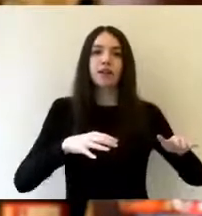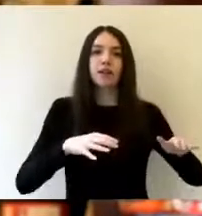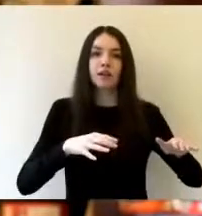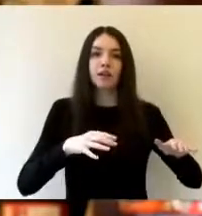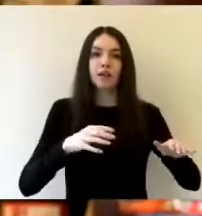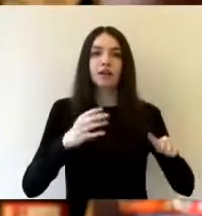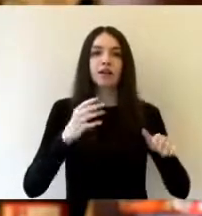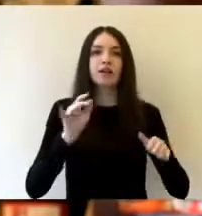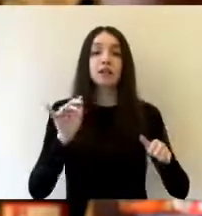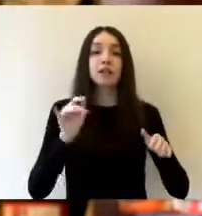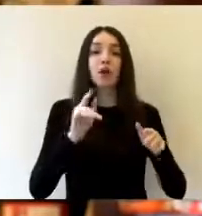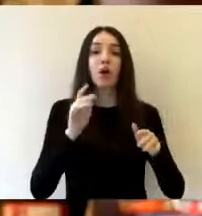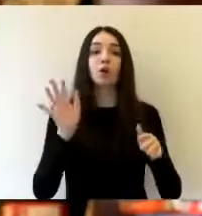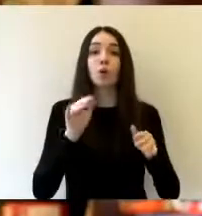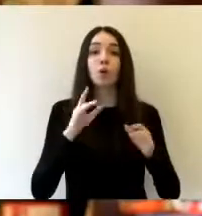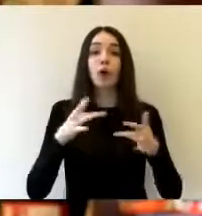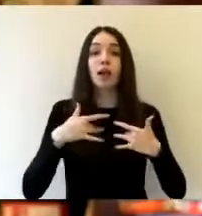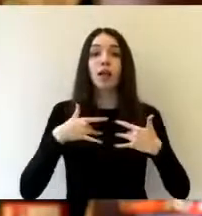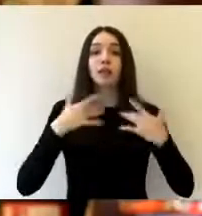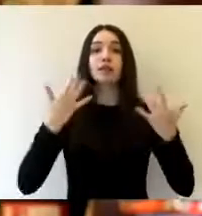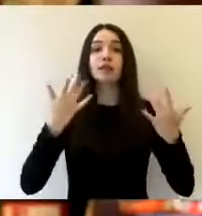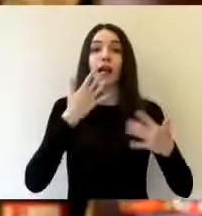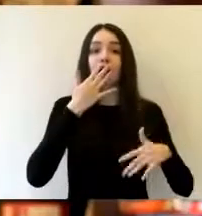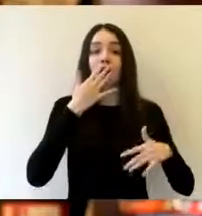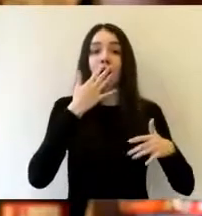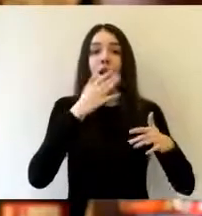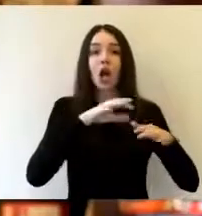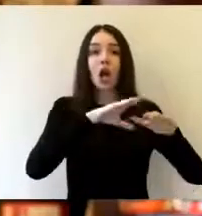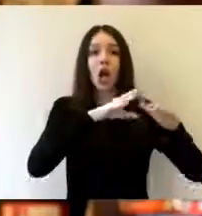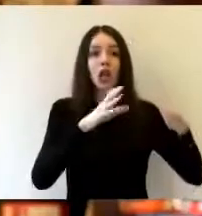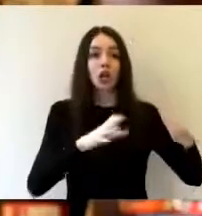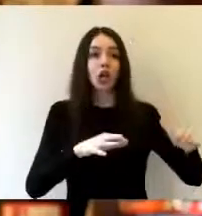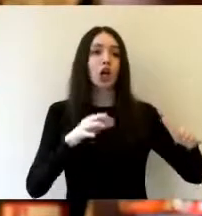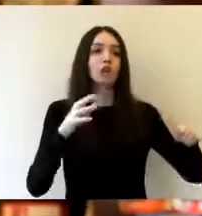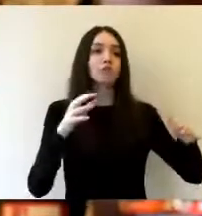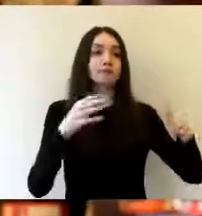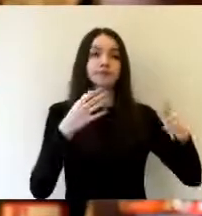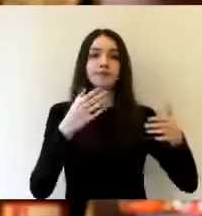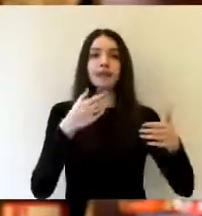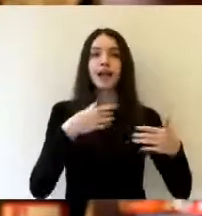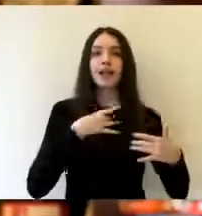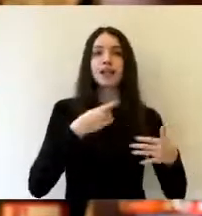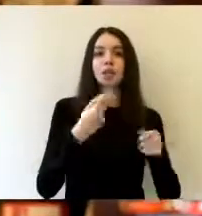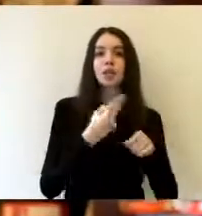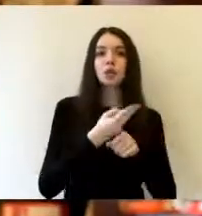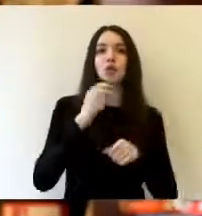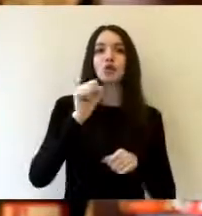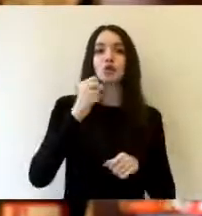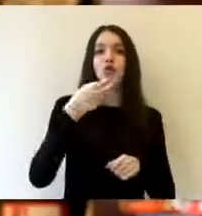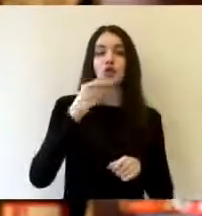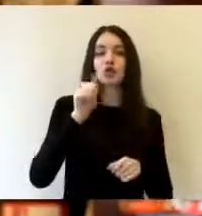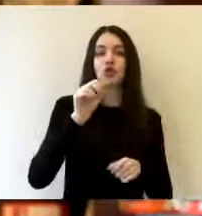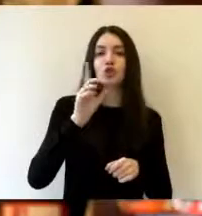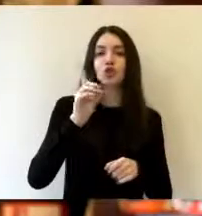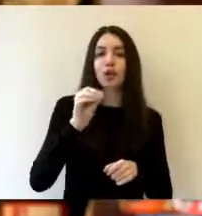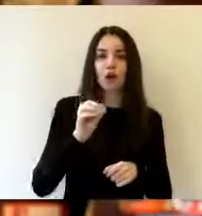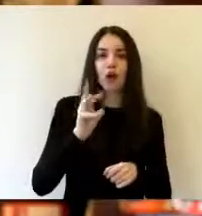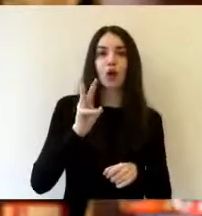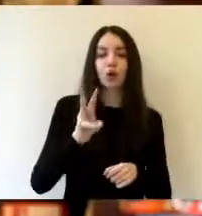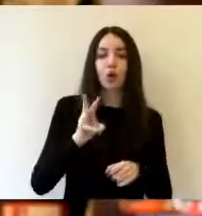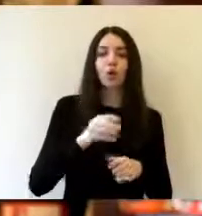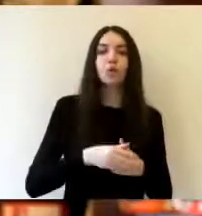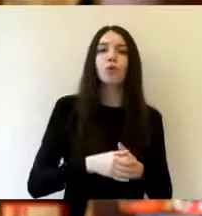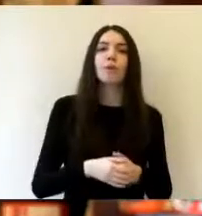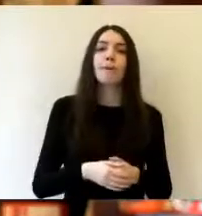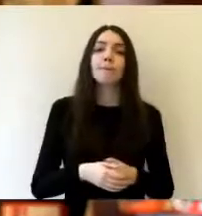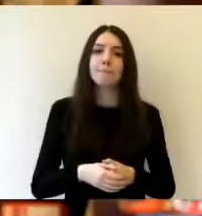lighter tone allows you to make the most of light and shadow. So I do tend to like, you know, that, you know, what people think of as, you know, traditional marble.